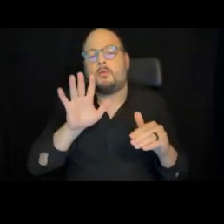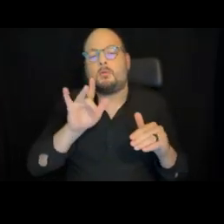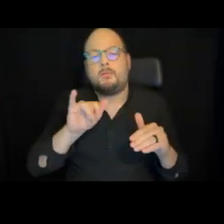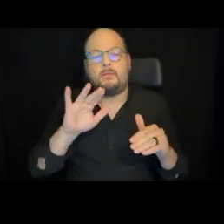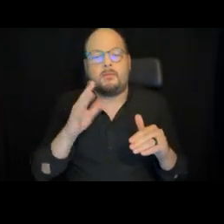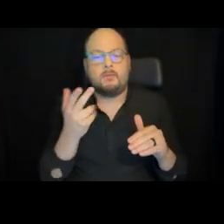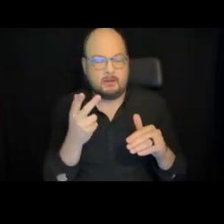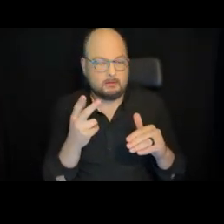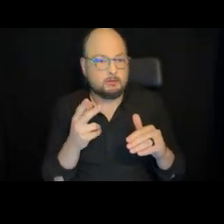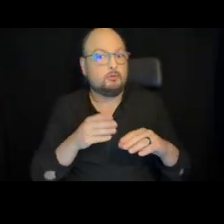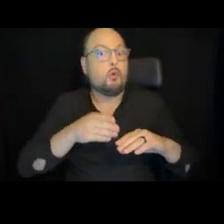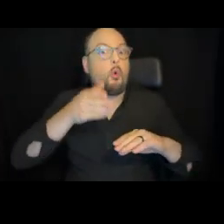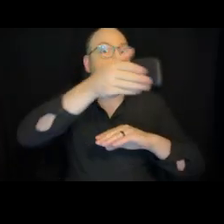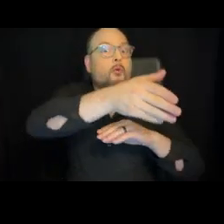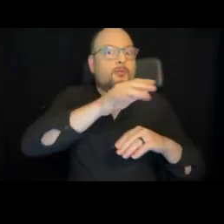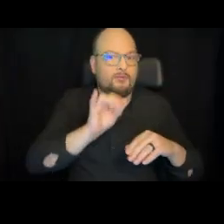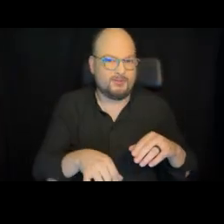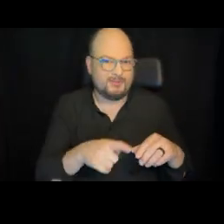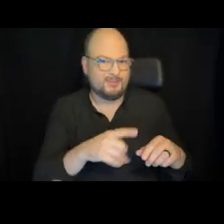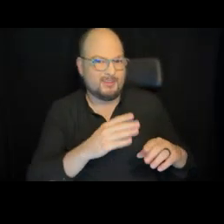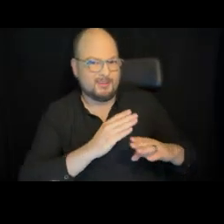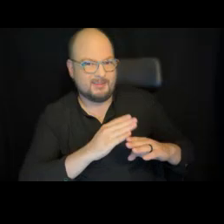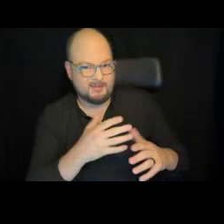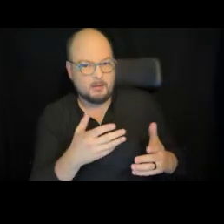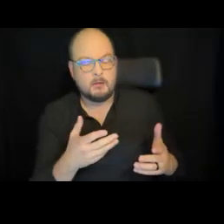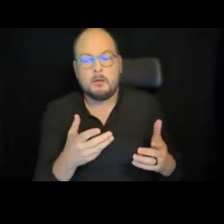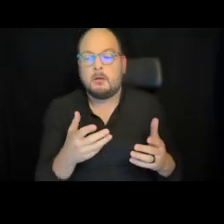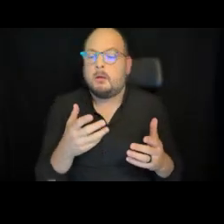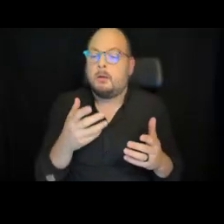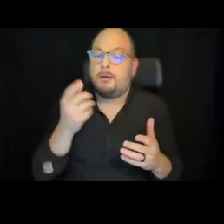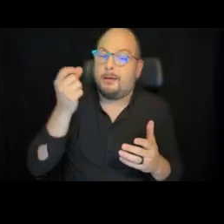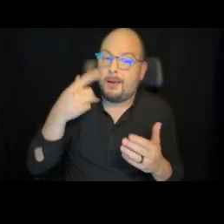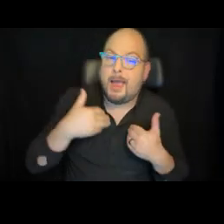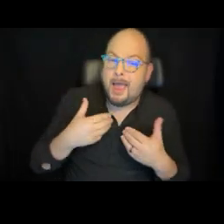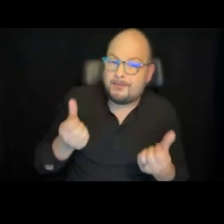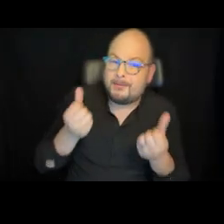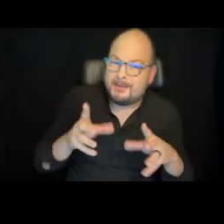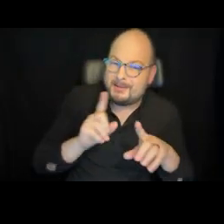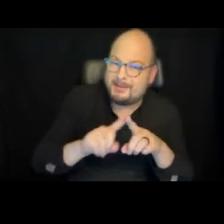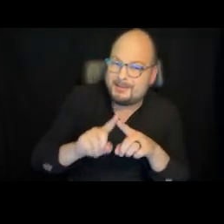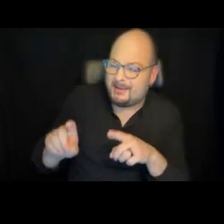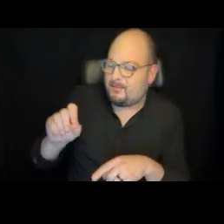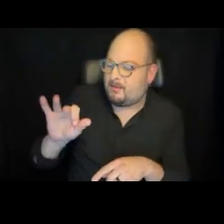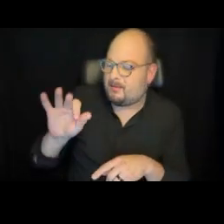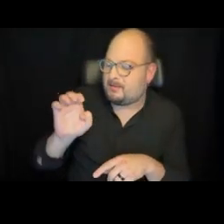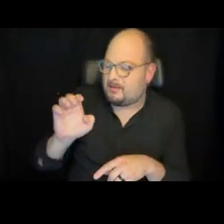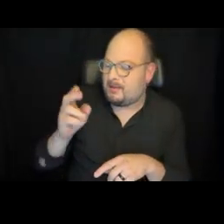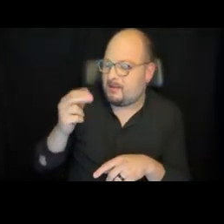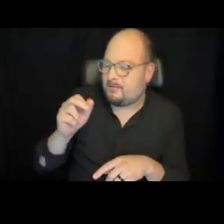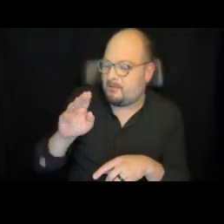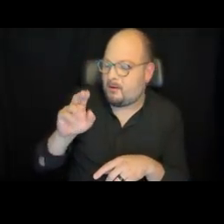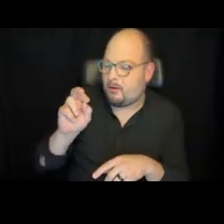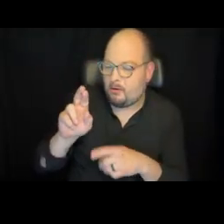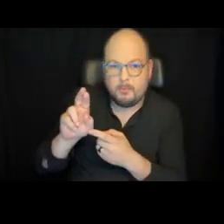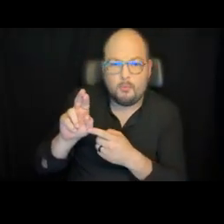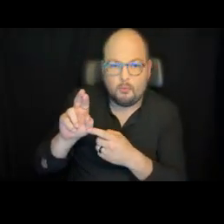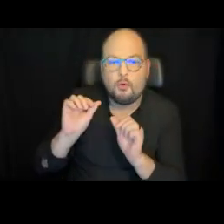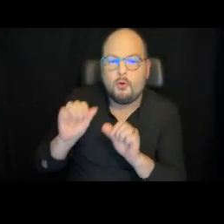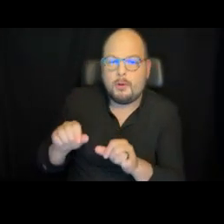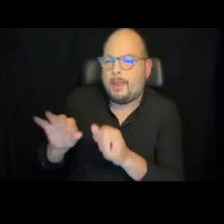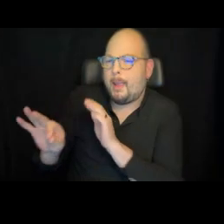obstruction. And also keep in mind that there are multiple safe harbors that can be chosen to comply with the Fair Housing Act, and